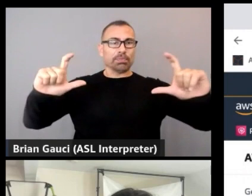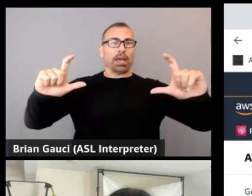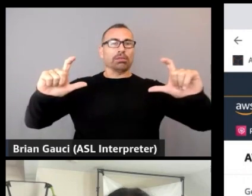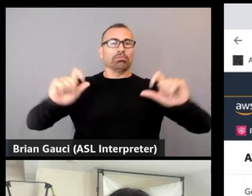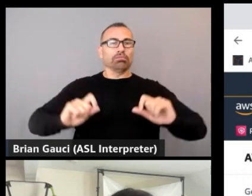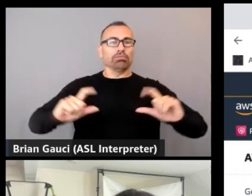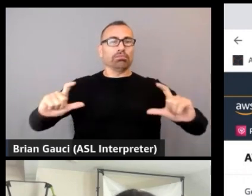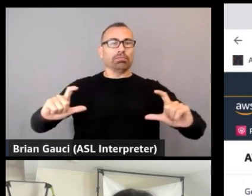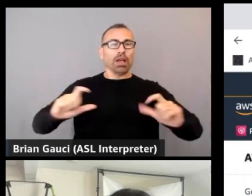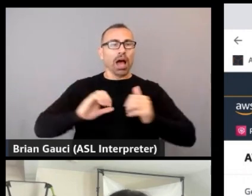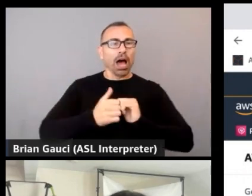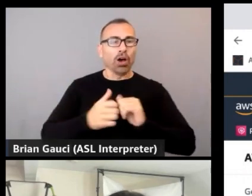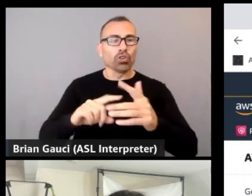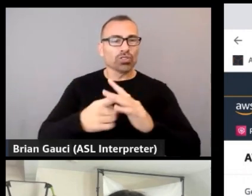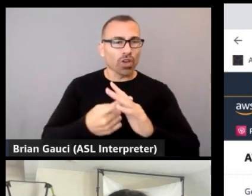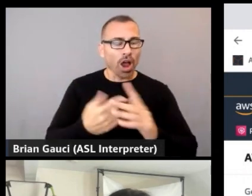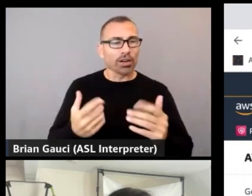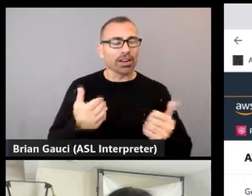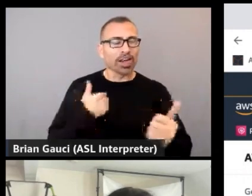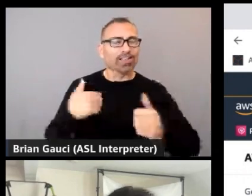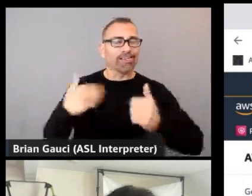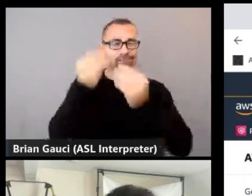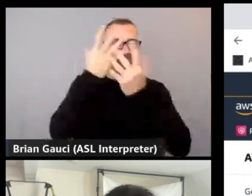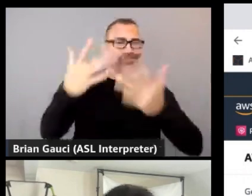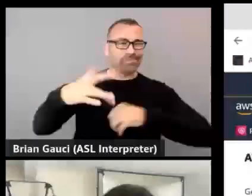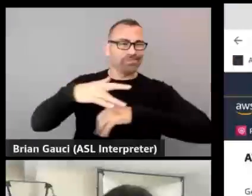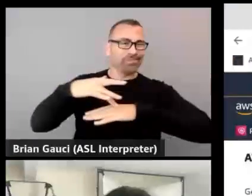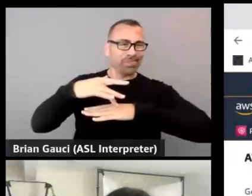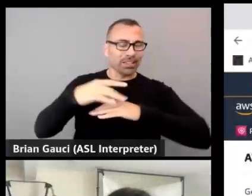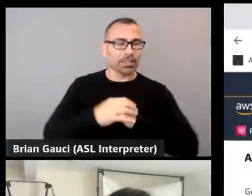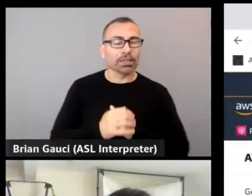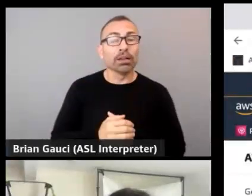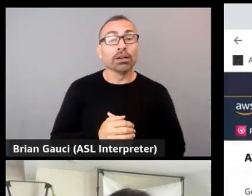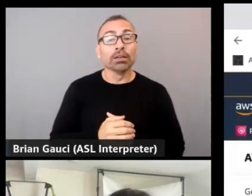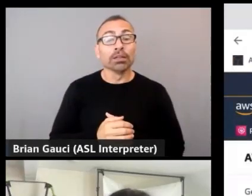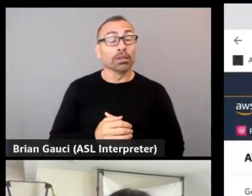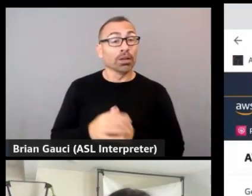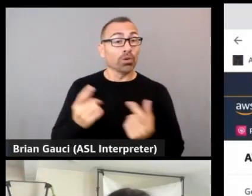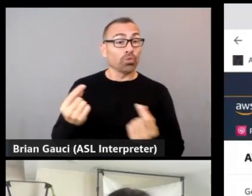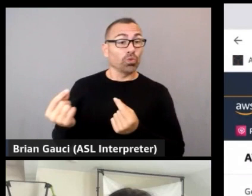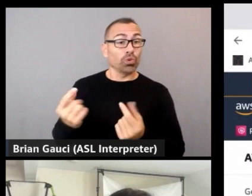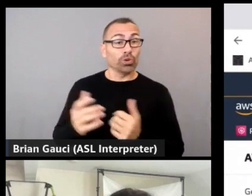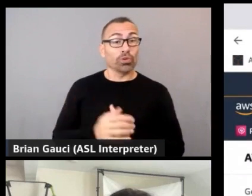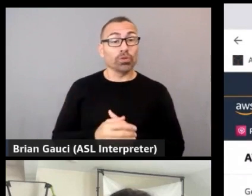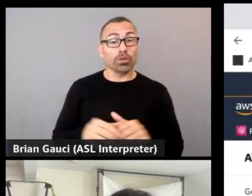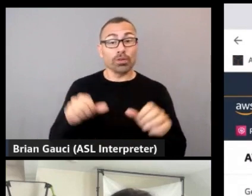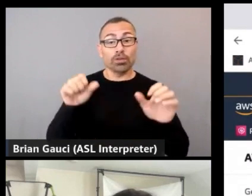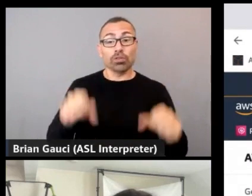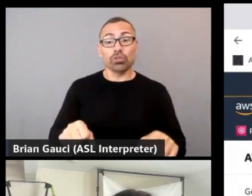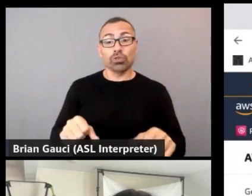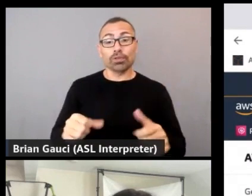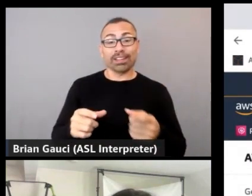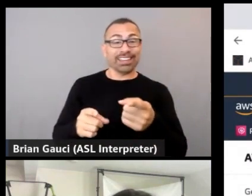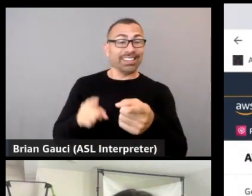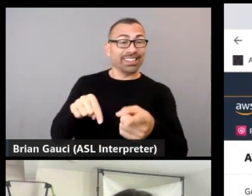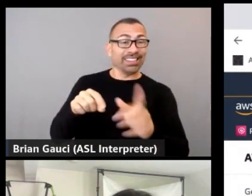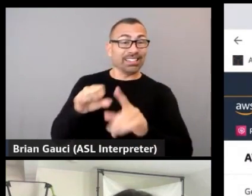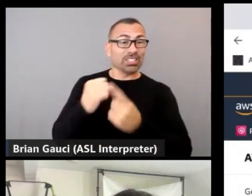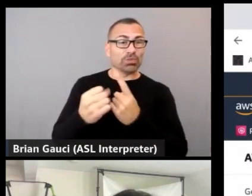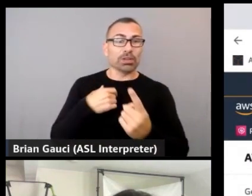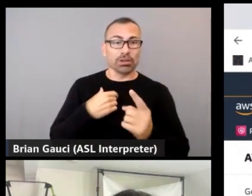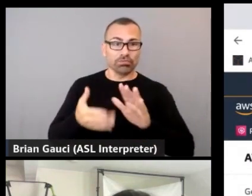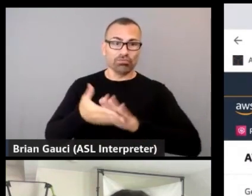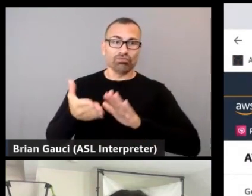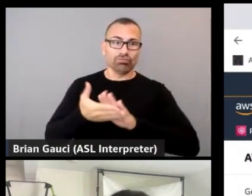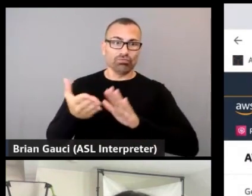started, give you some basic information. And then what we do is you can also get if in this case, I've actually run this about 5